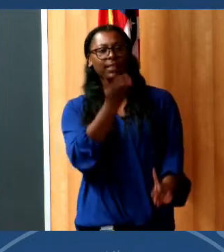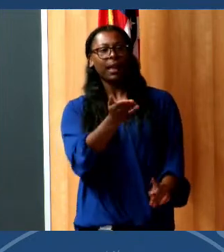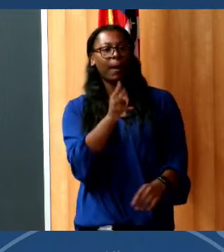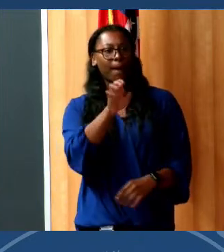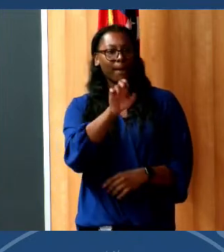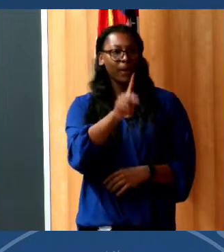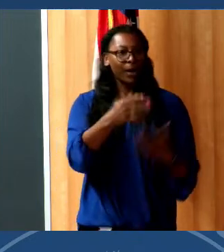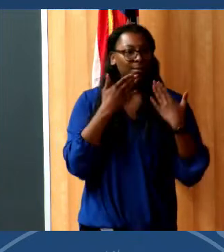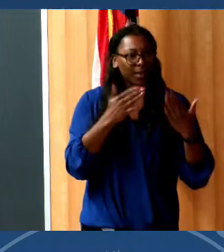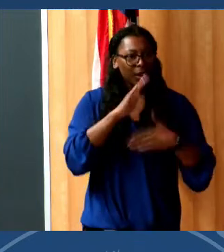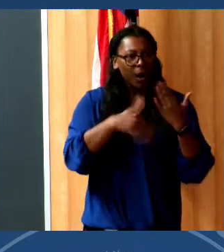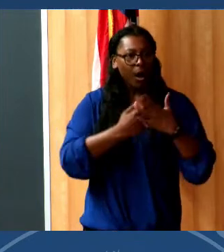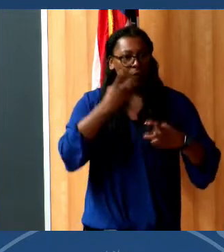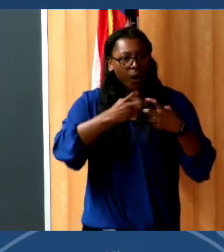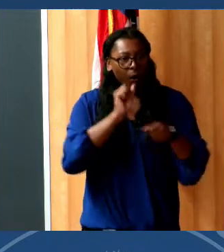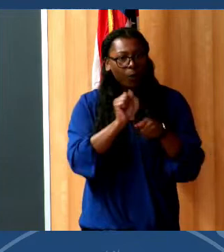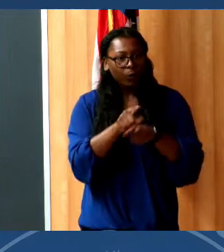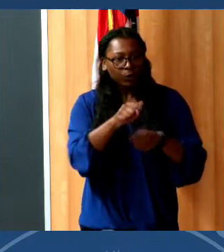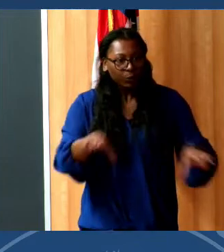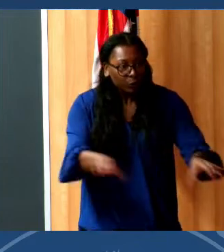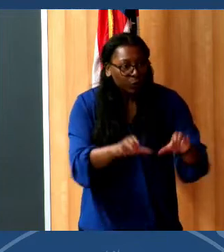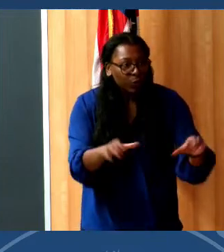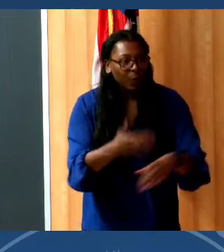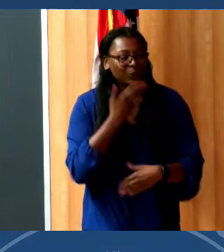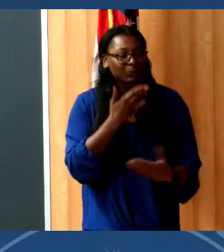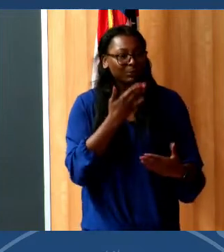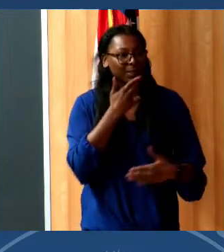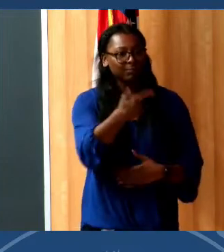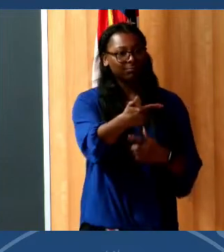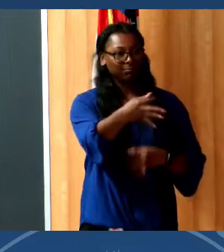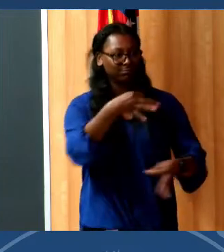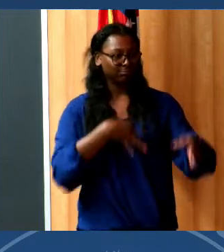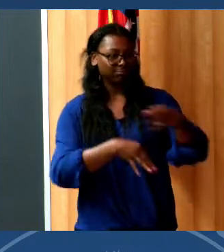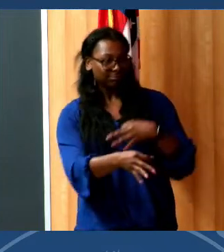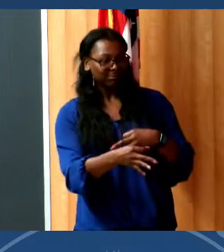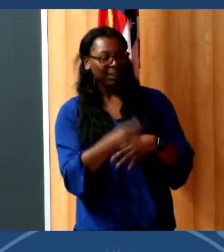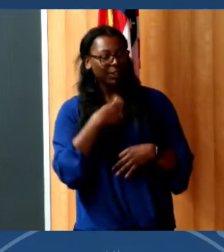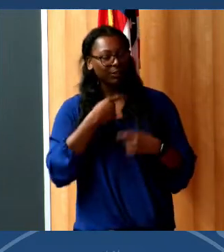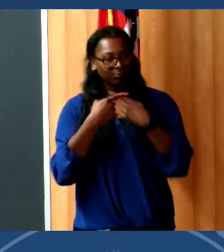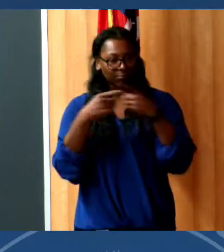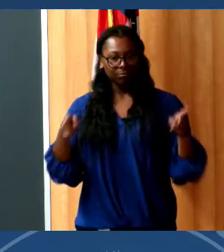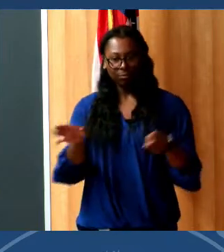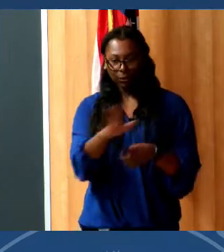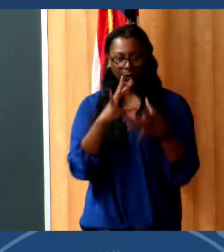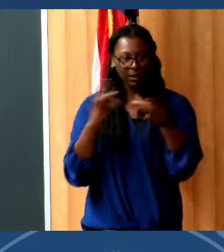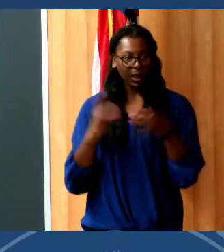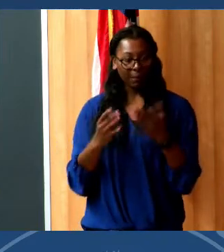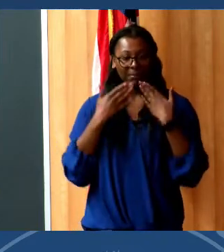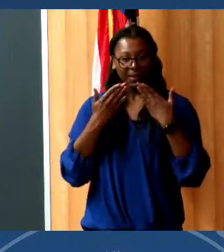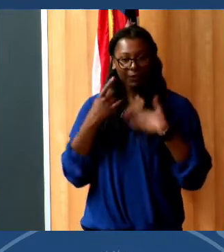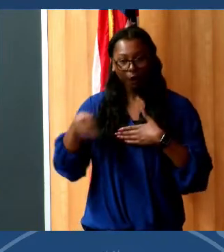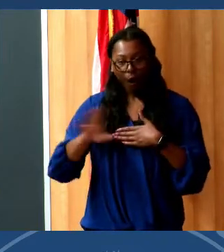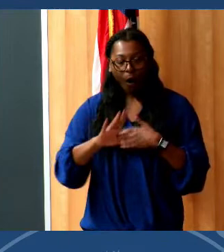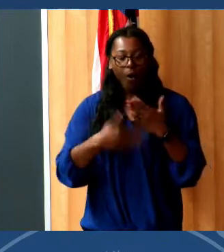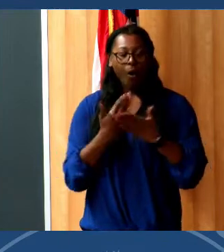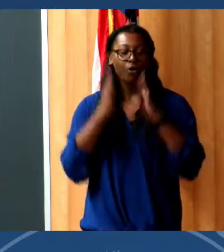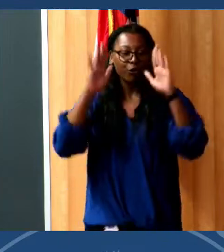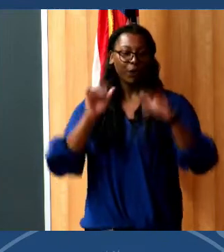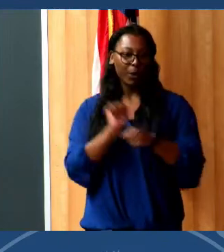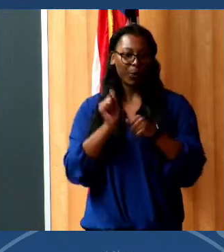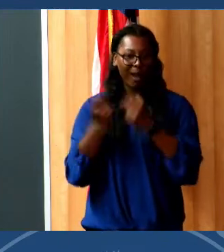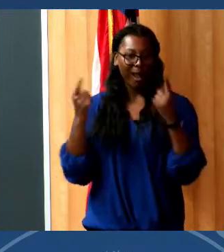thanks for all the work that you do, and please come up and address our fellows and thank them for their great work this summer.